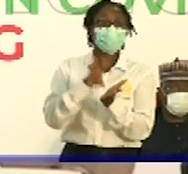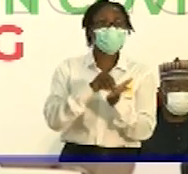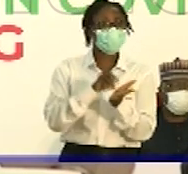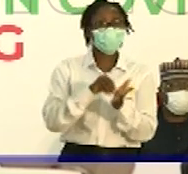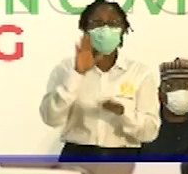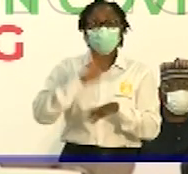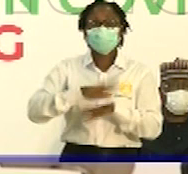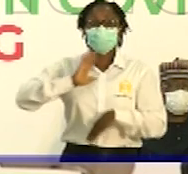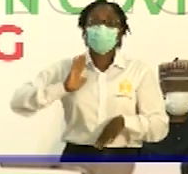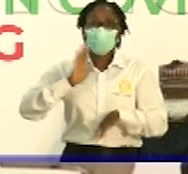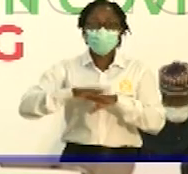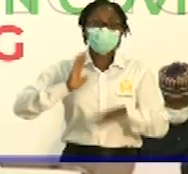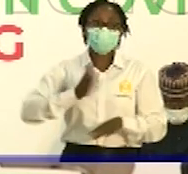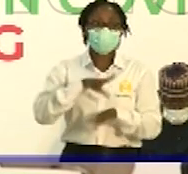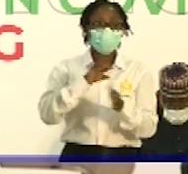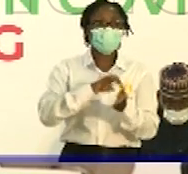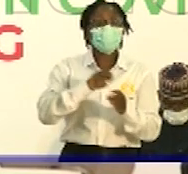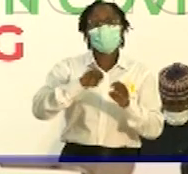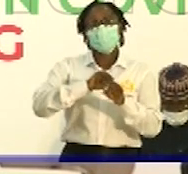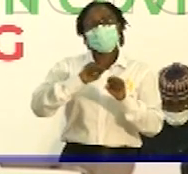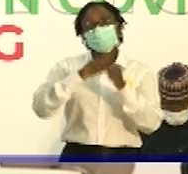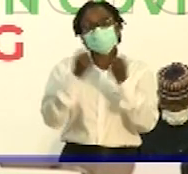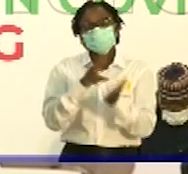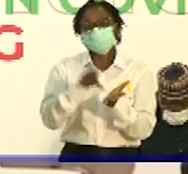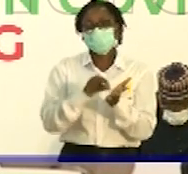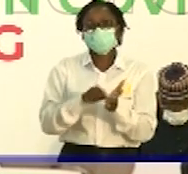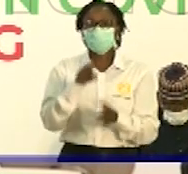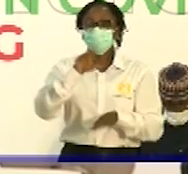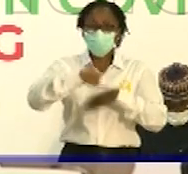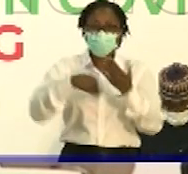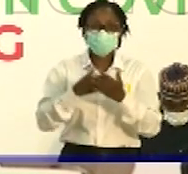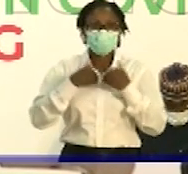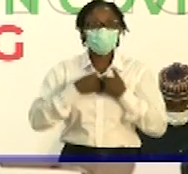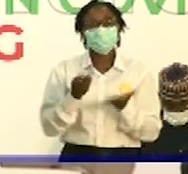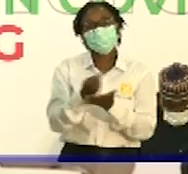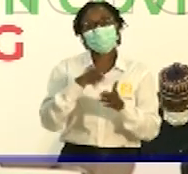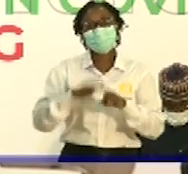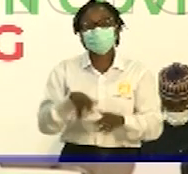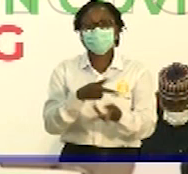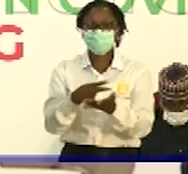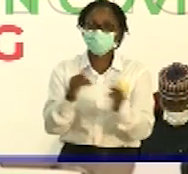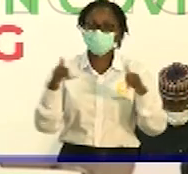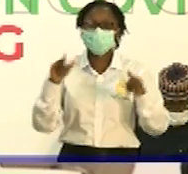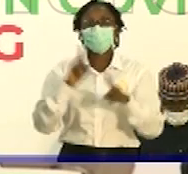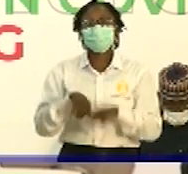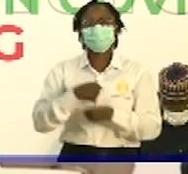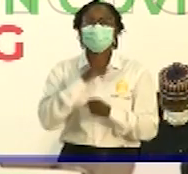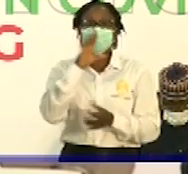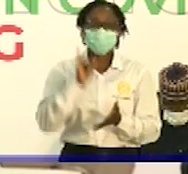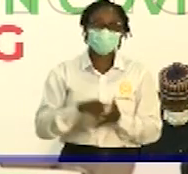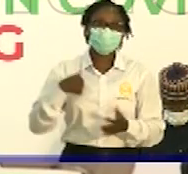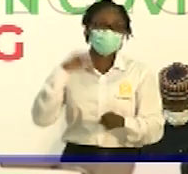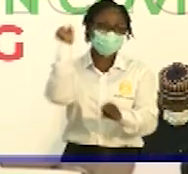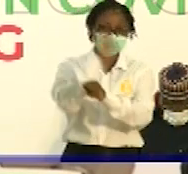as well as newspapers. We all have a part to play in ensuring adherence. We certainly cannot win